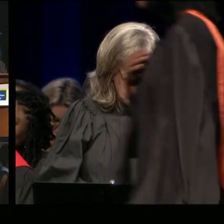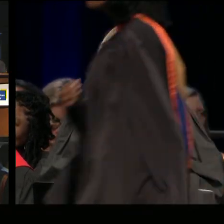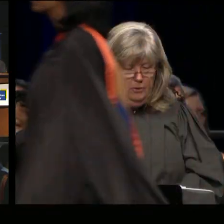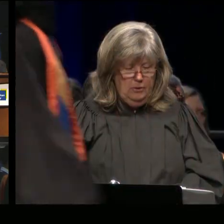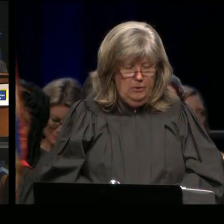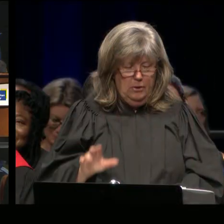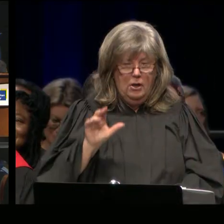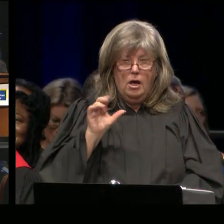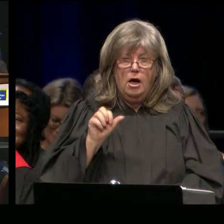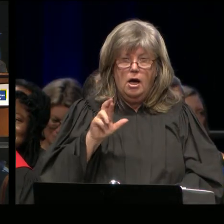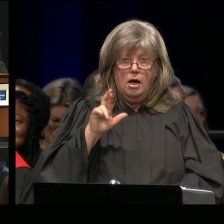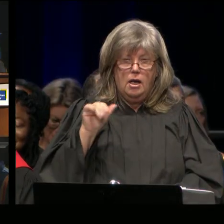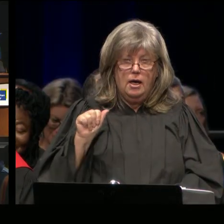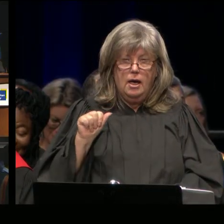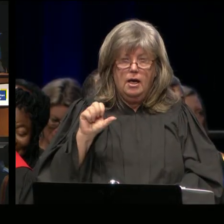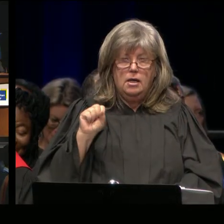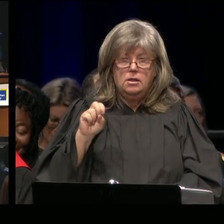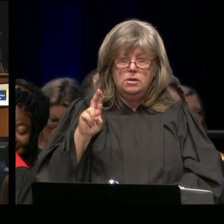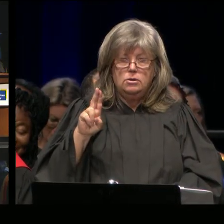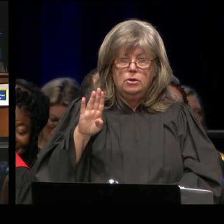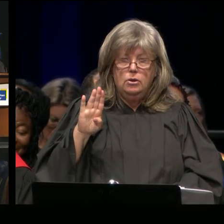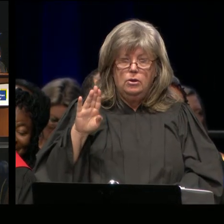Arya Subash.